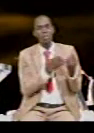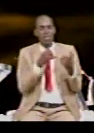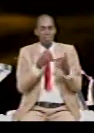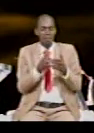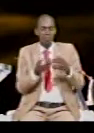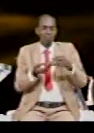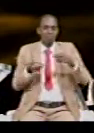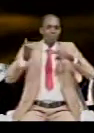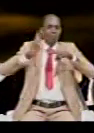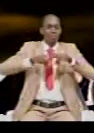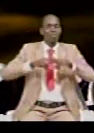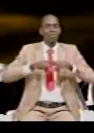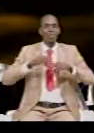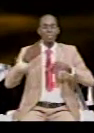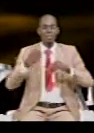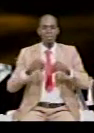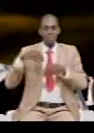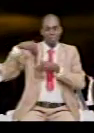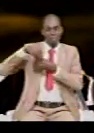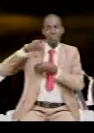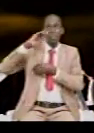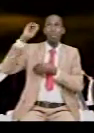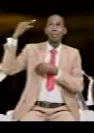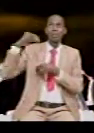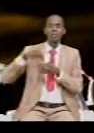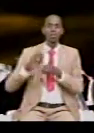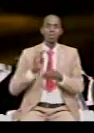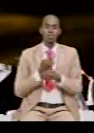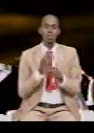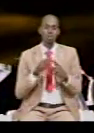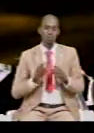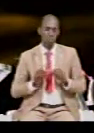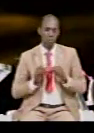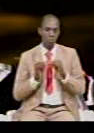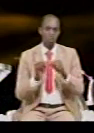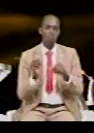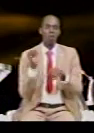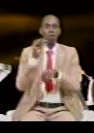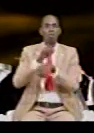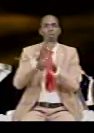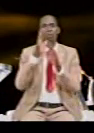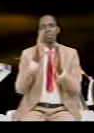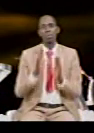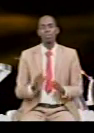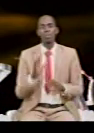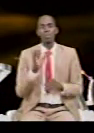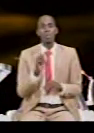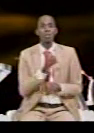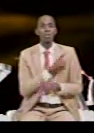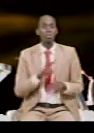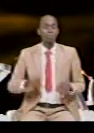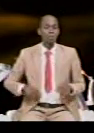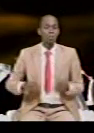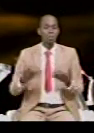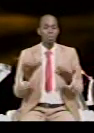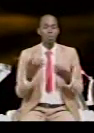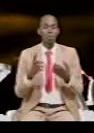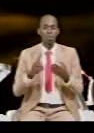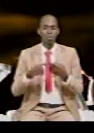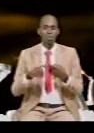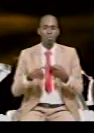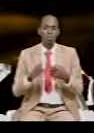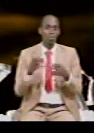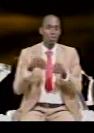to overcome and remain overcomers. The Lord wants, in conclusion, the Lord wants